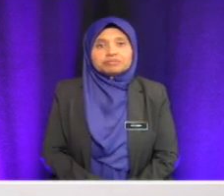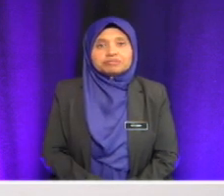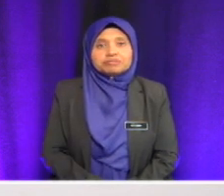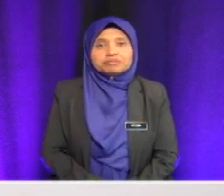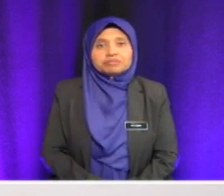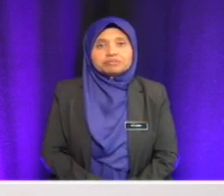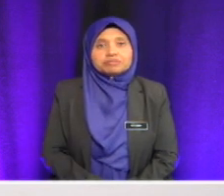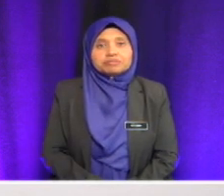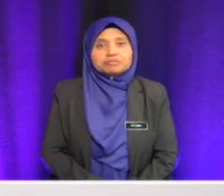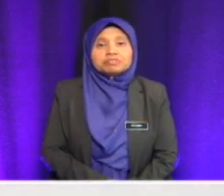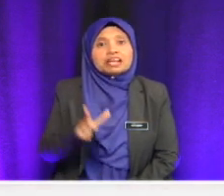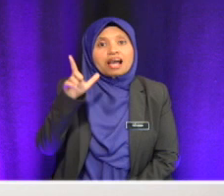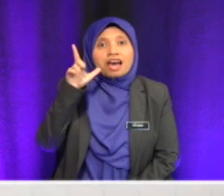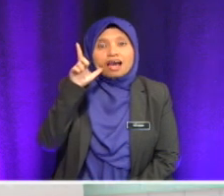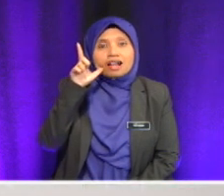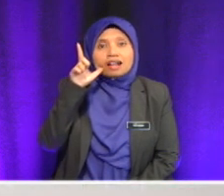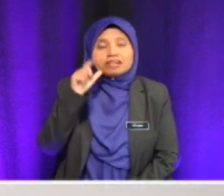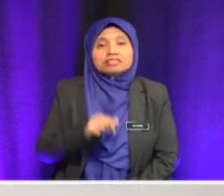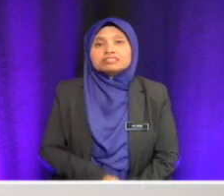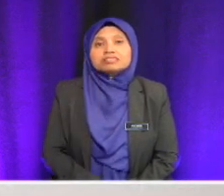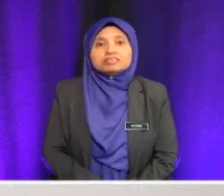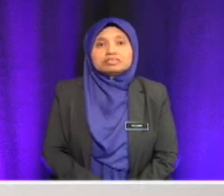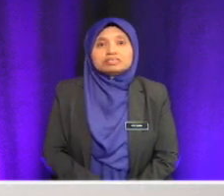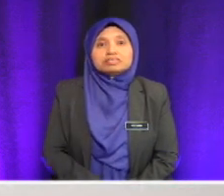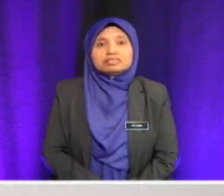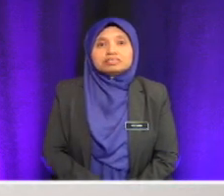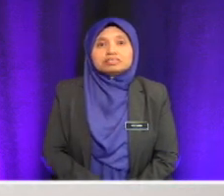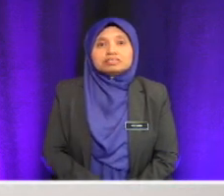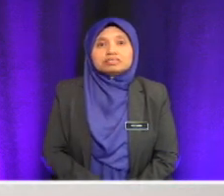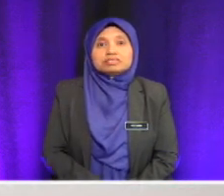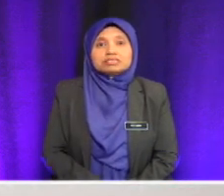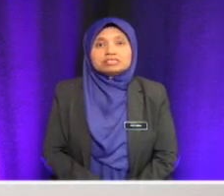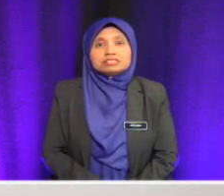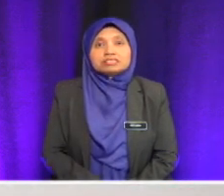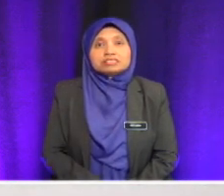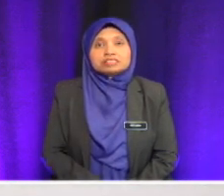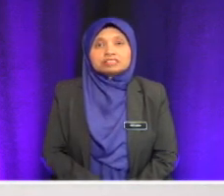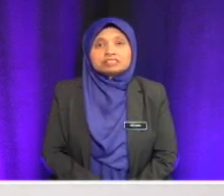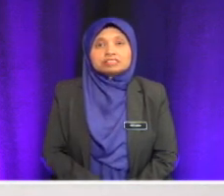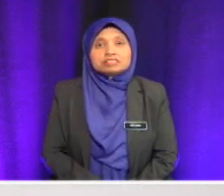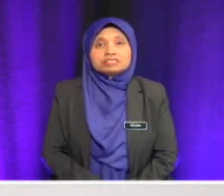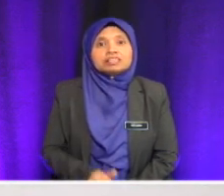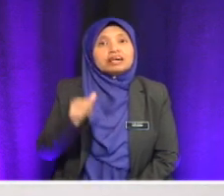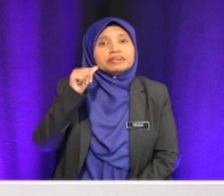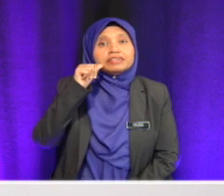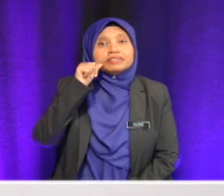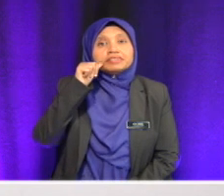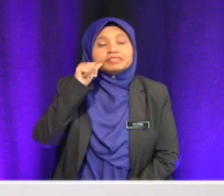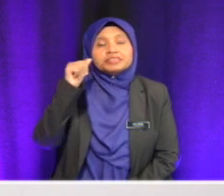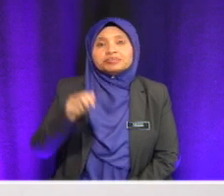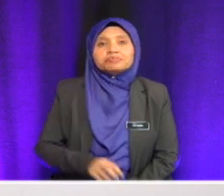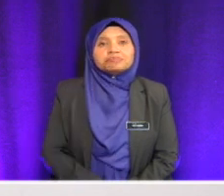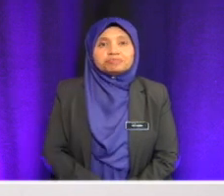Nur Laili. Hello, Laili. Hi, Laili. And next to Laili, we have Ahna Umairah. Hello, Ahna. Hi,